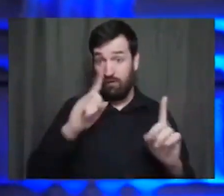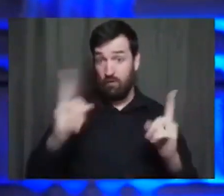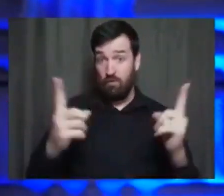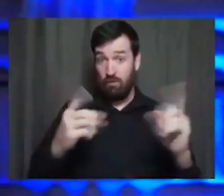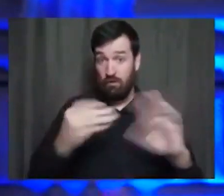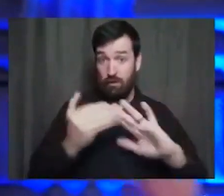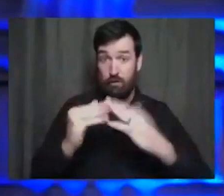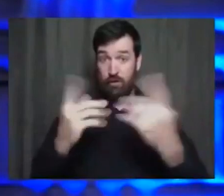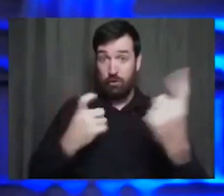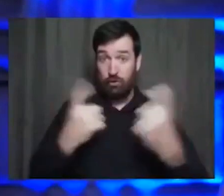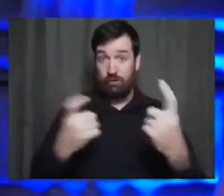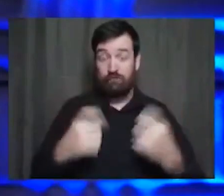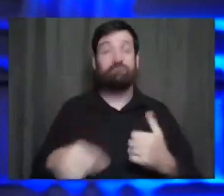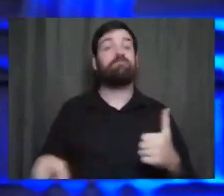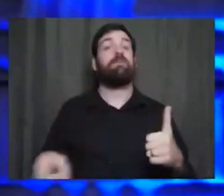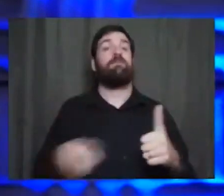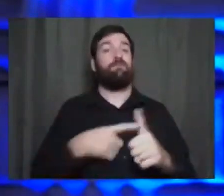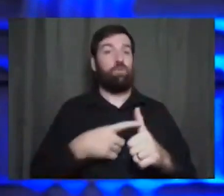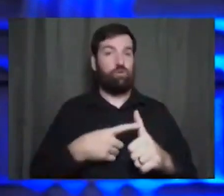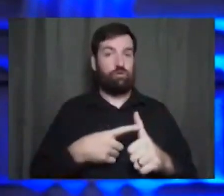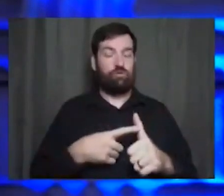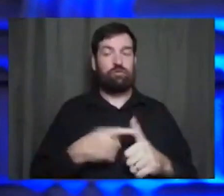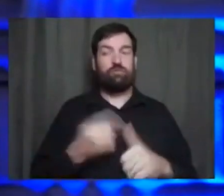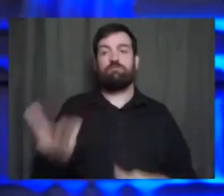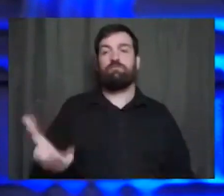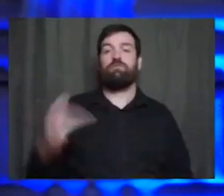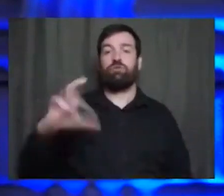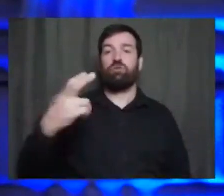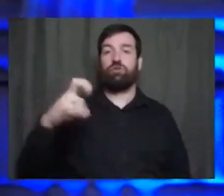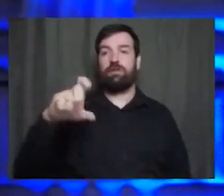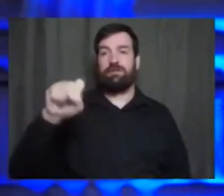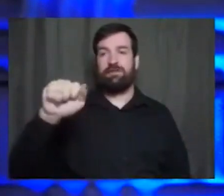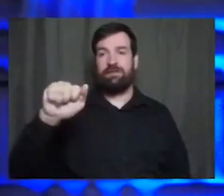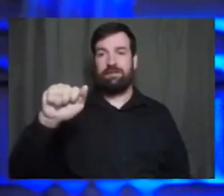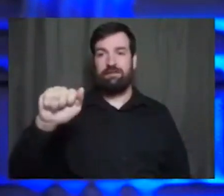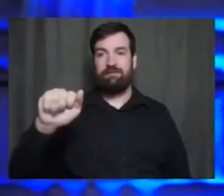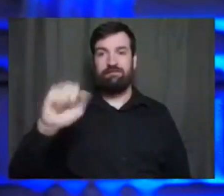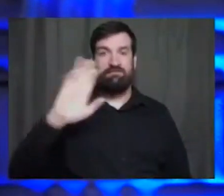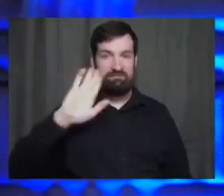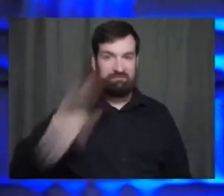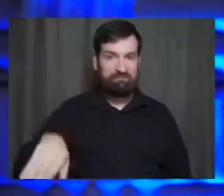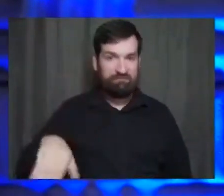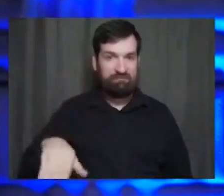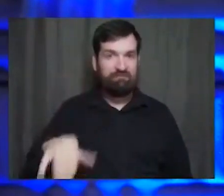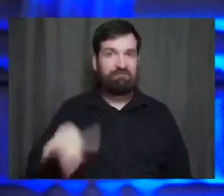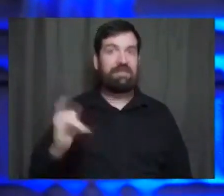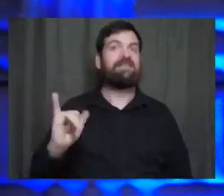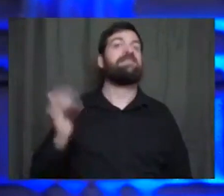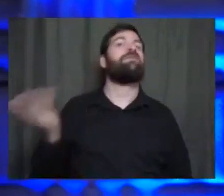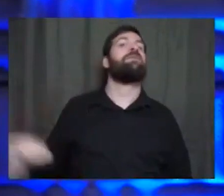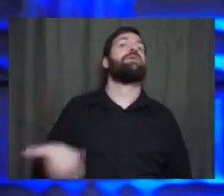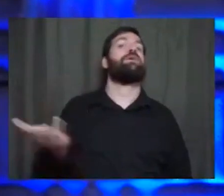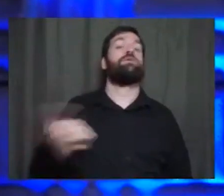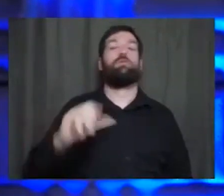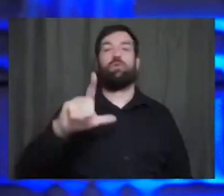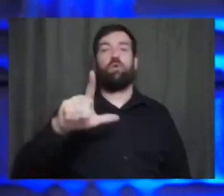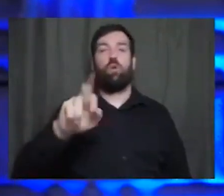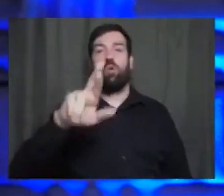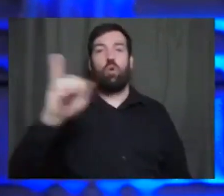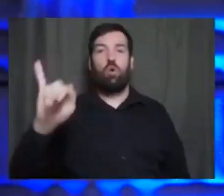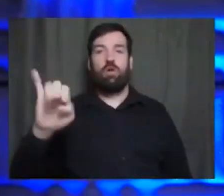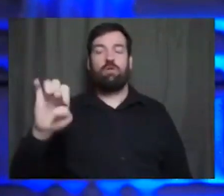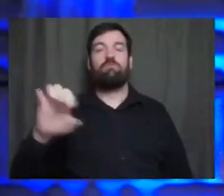right, our first one actually is going to go to Chelsey, so I know that she is still lurking. Lori says, I am O